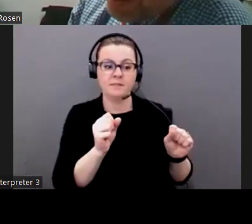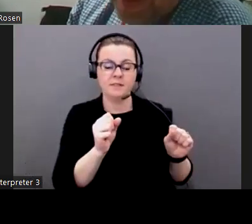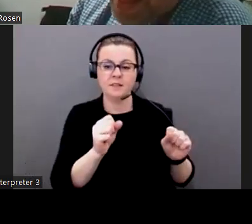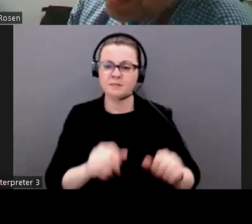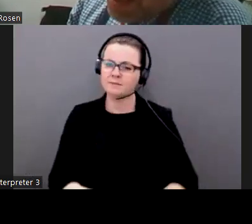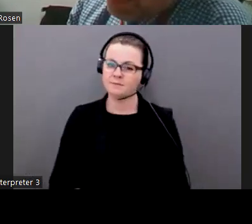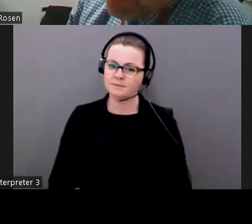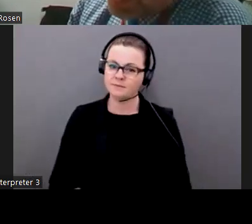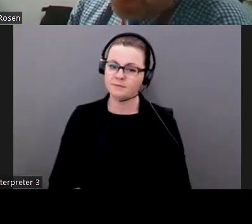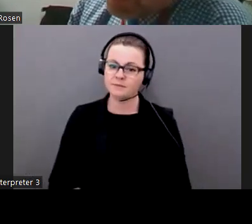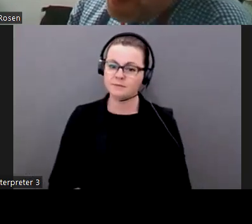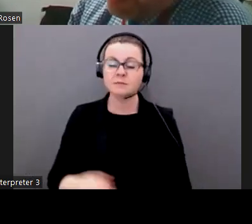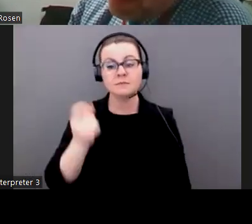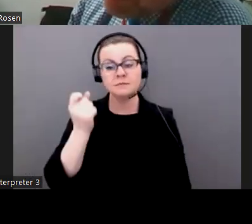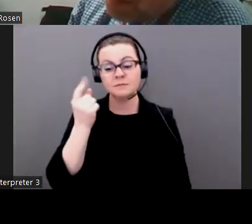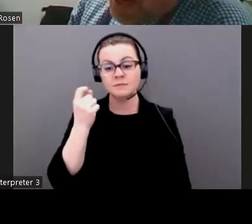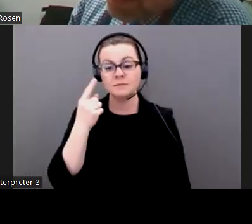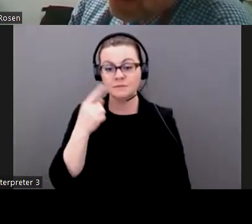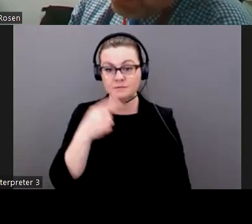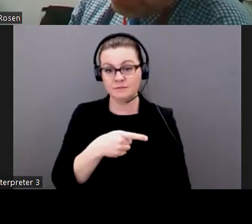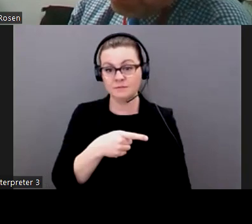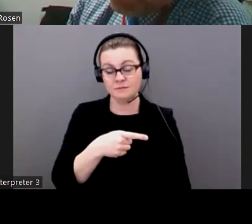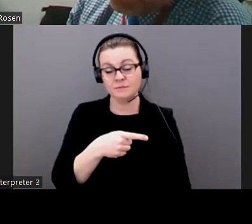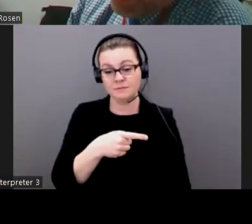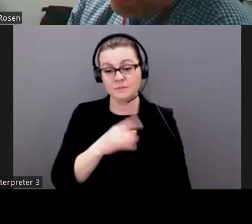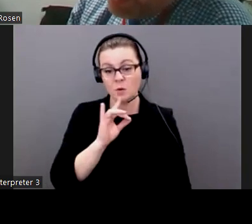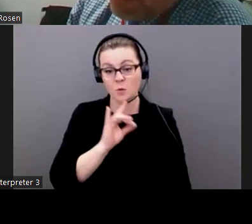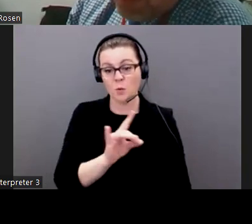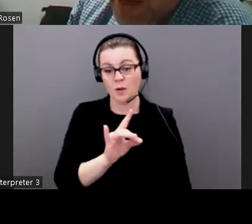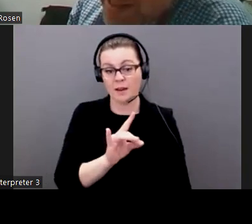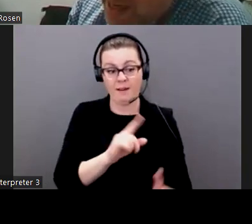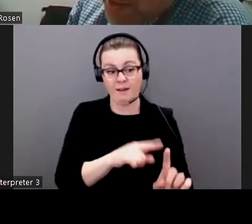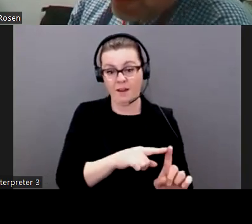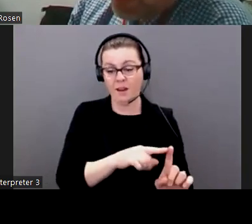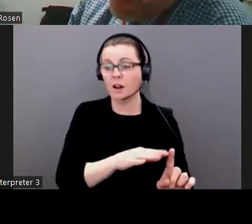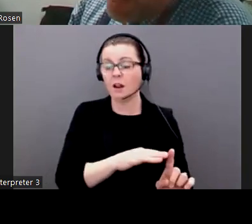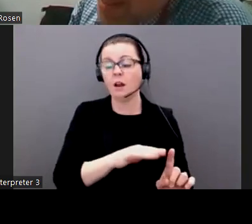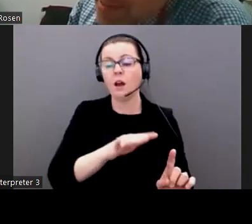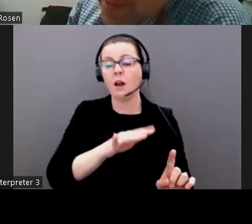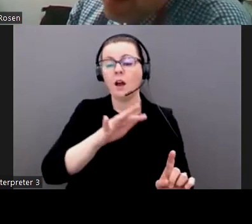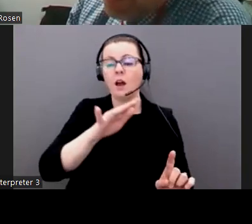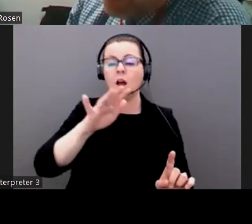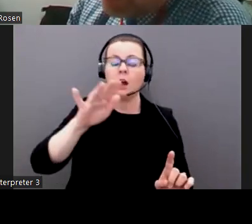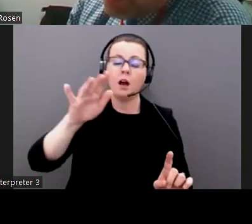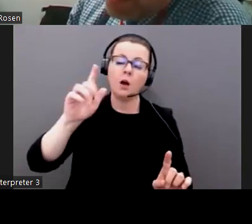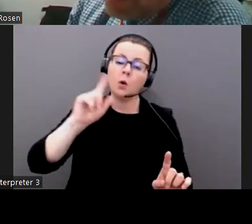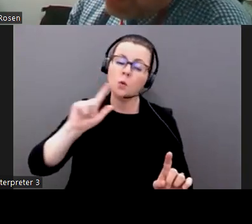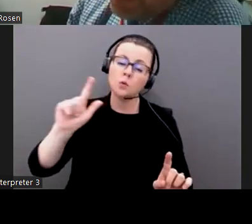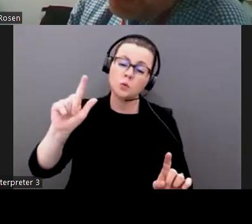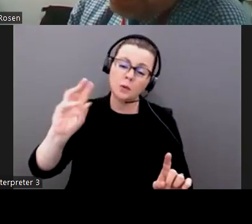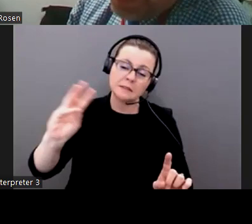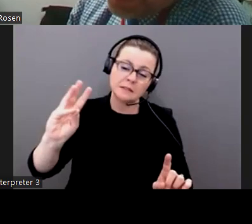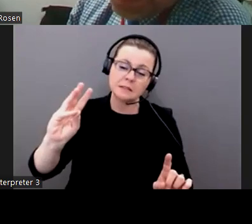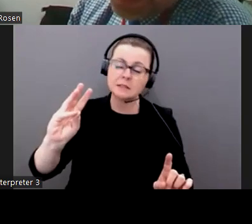But then when that same person comes back, and they sometimes do at age 26 or 28, and says, you